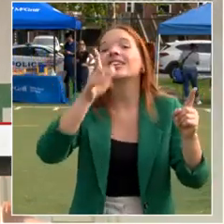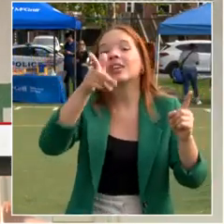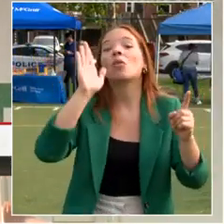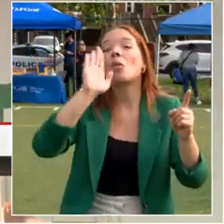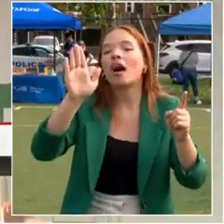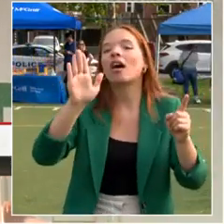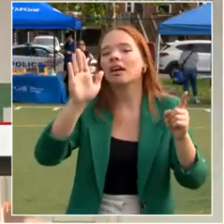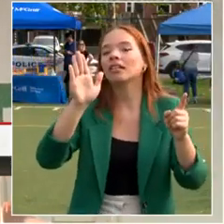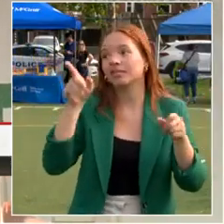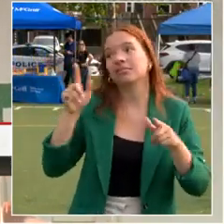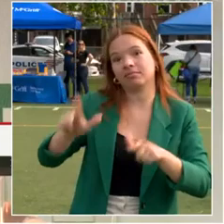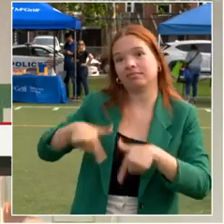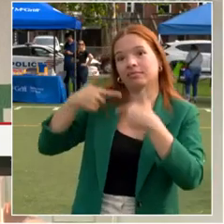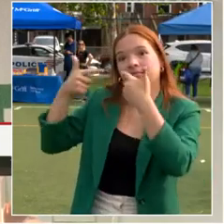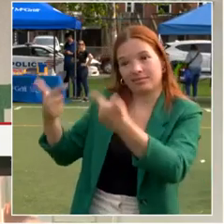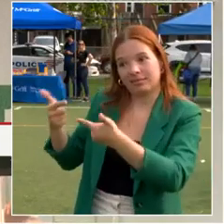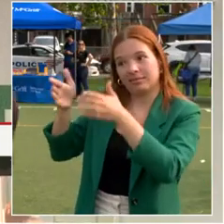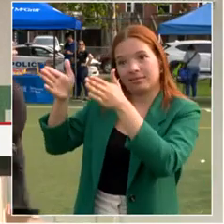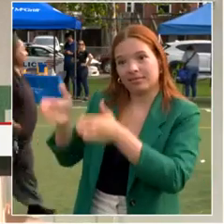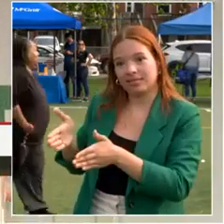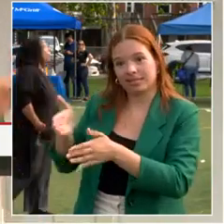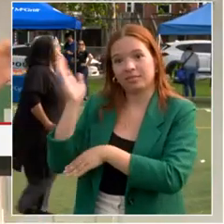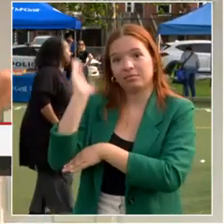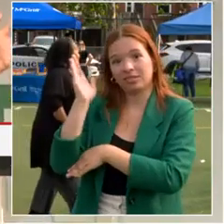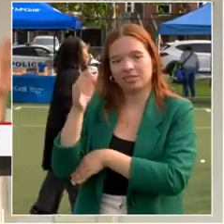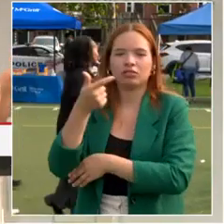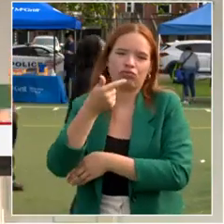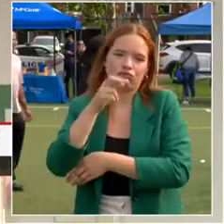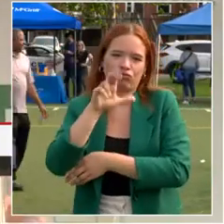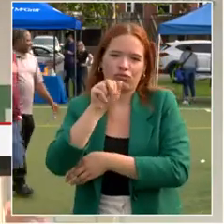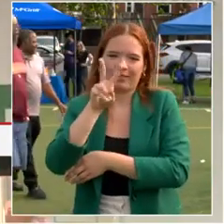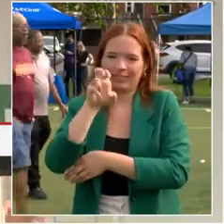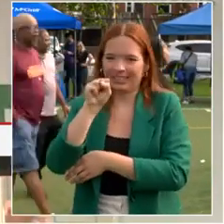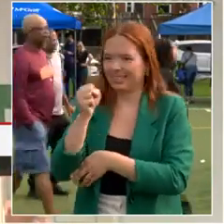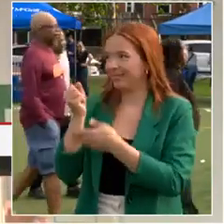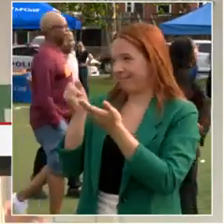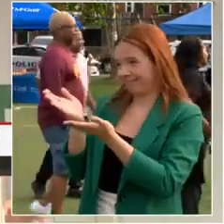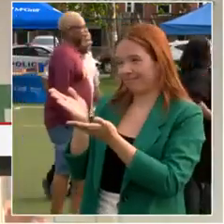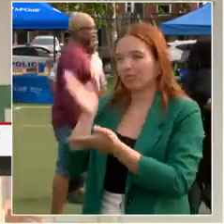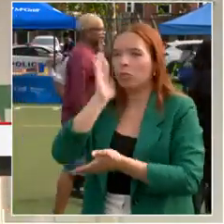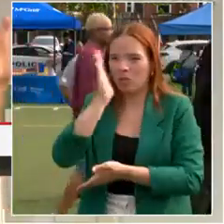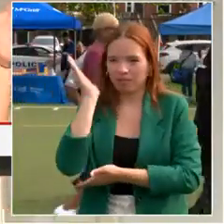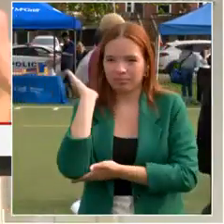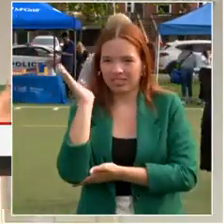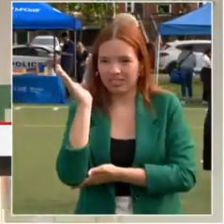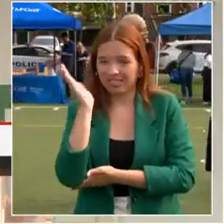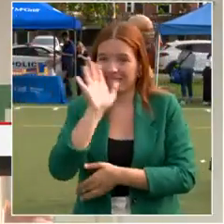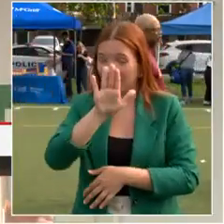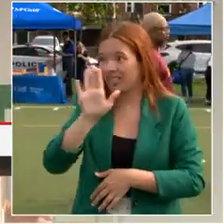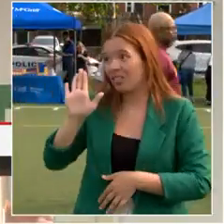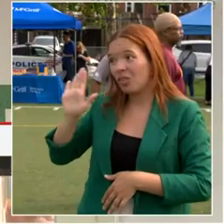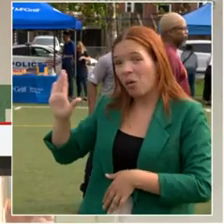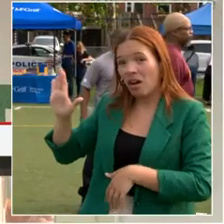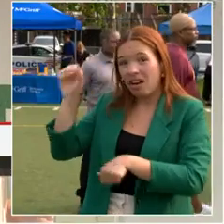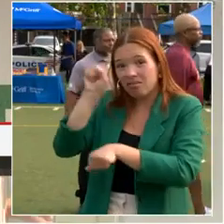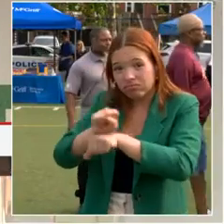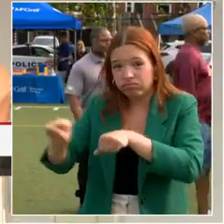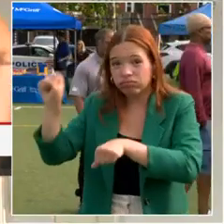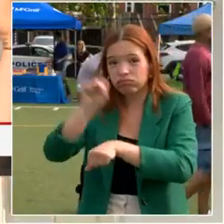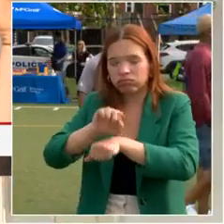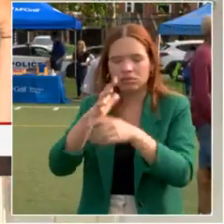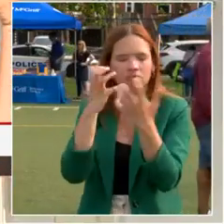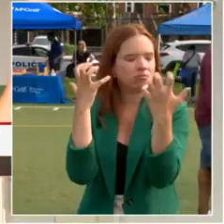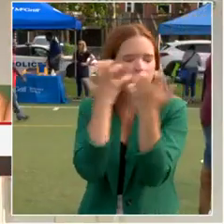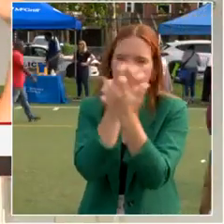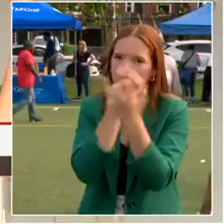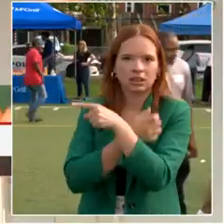partner for the district in making sure that we can continue driving down crime, driving down violence, and has